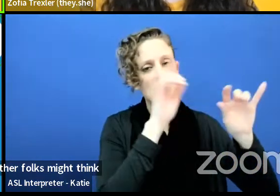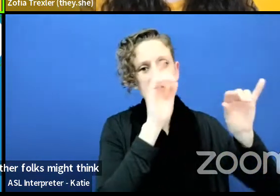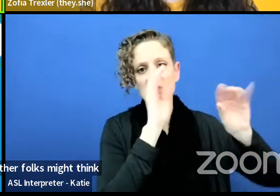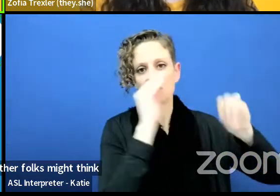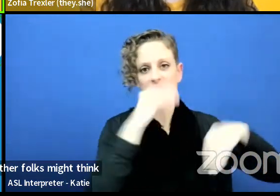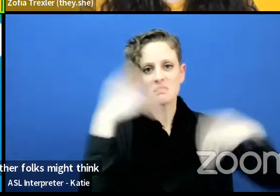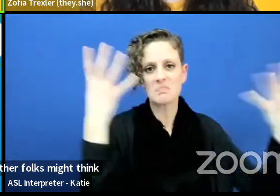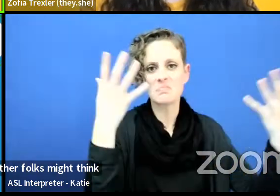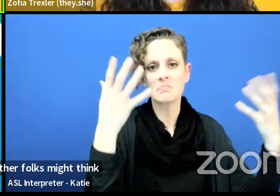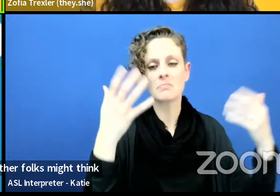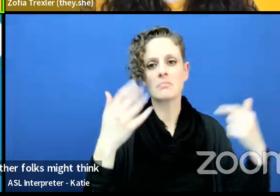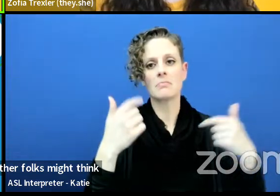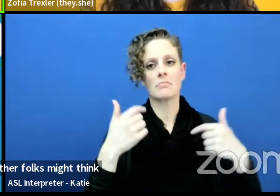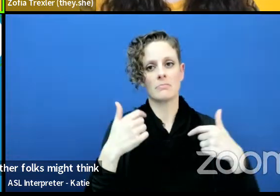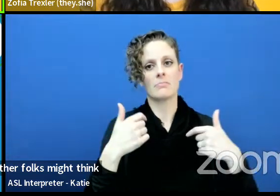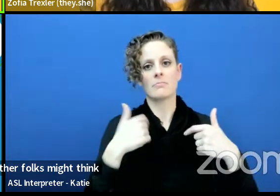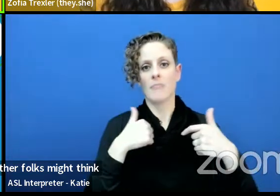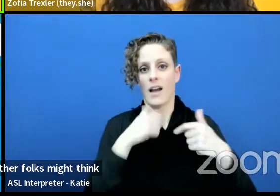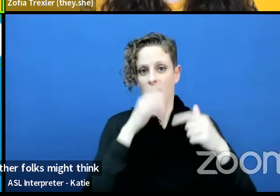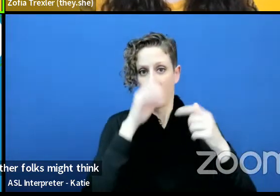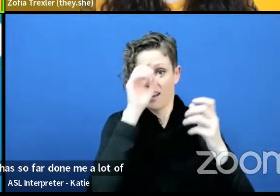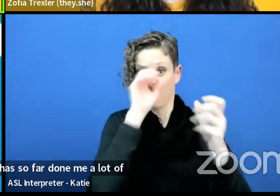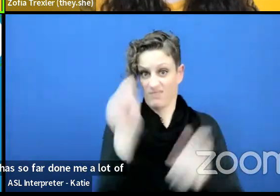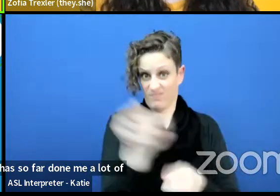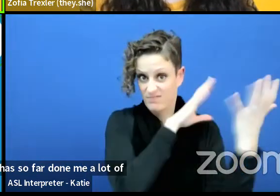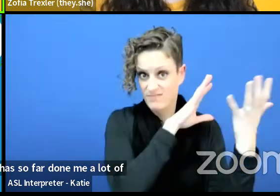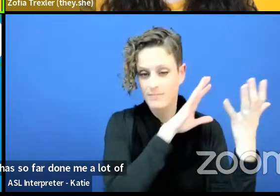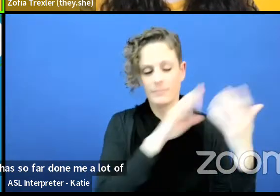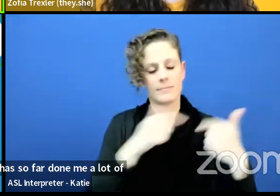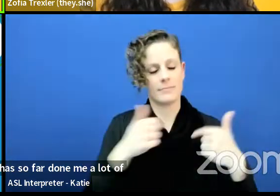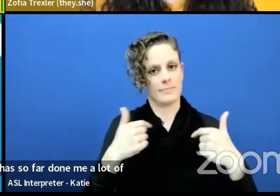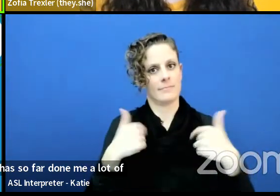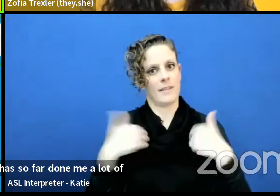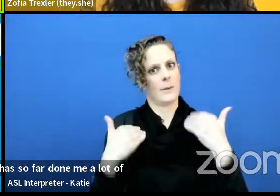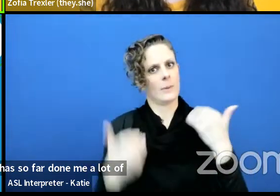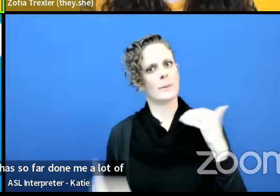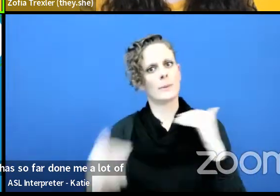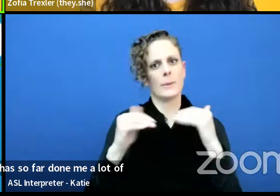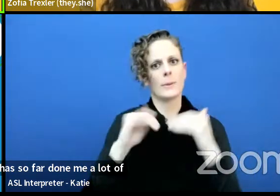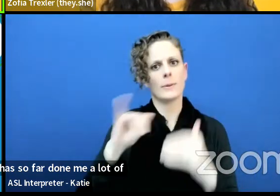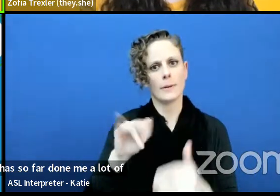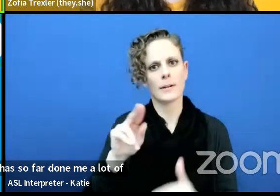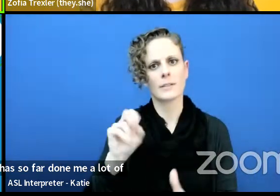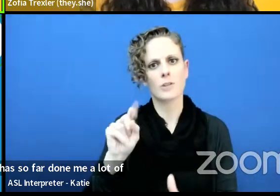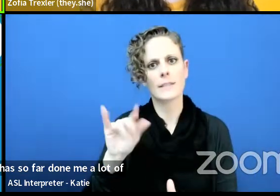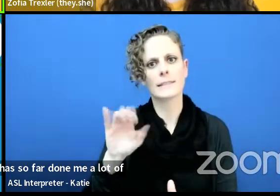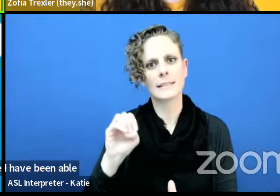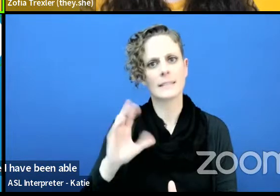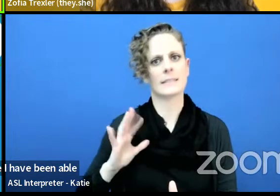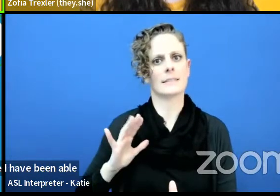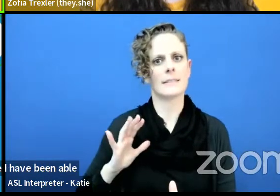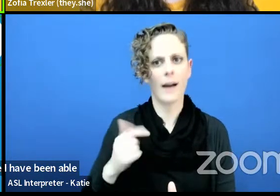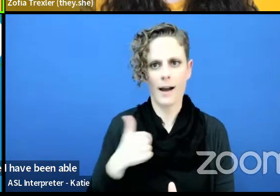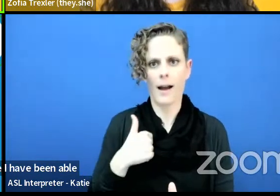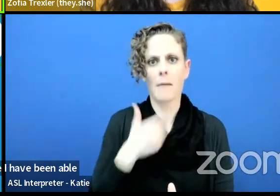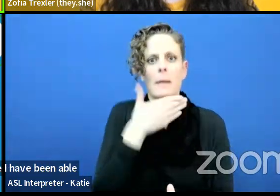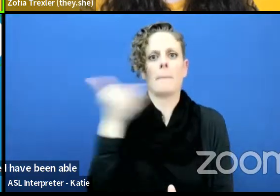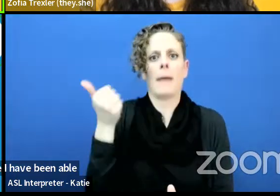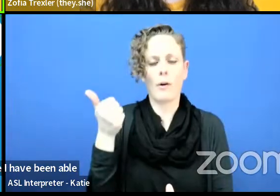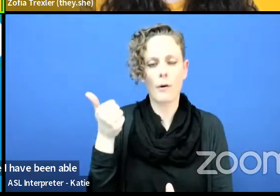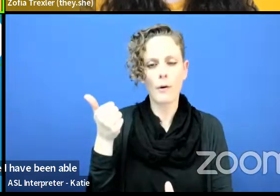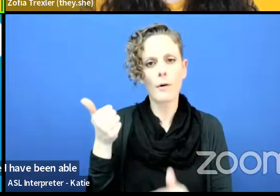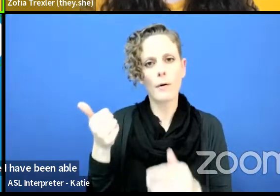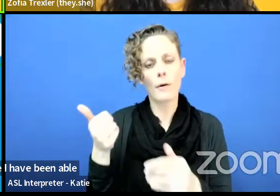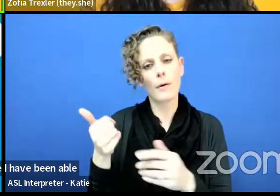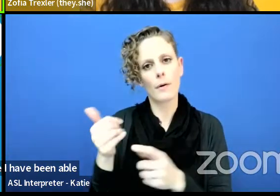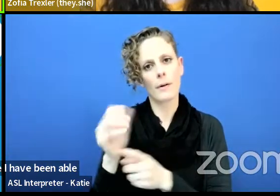so far done me a lot of justice, because I have been able to be in a much better spot than I